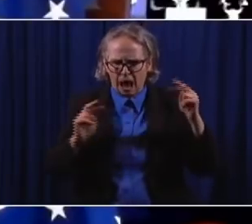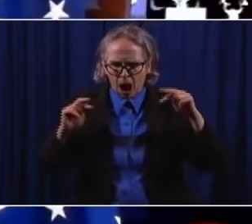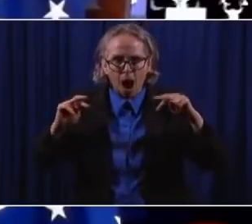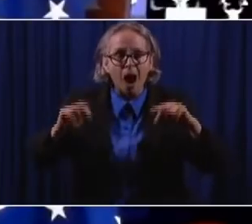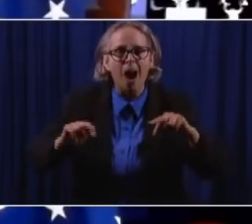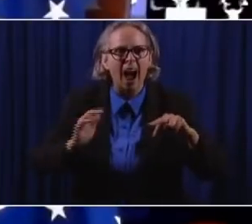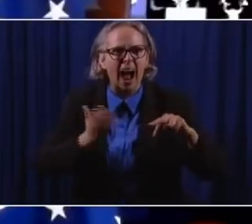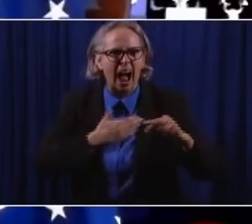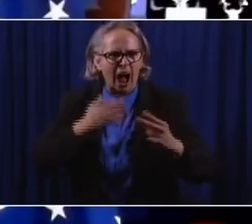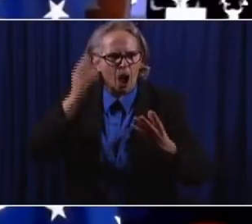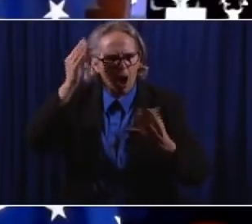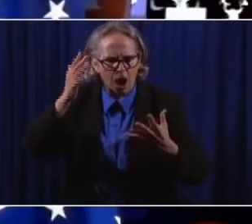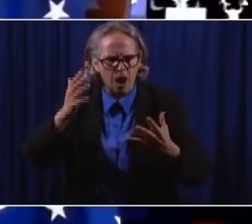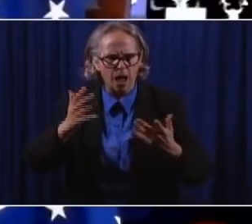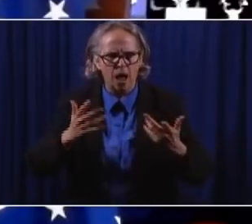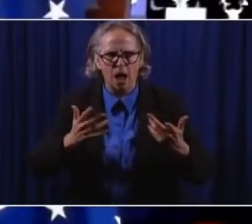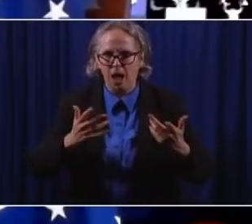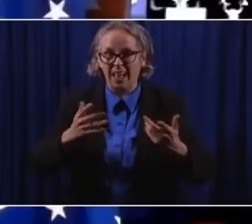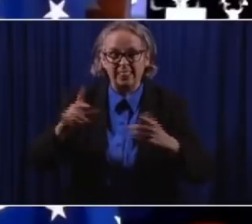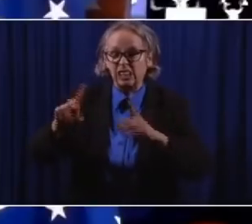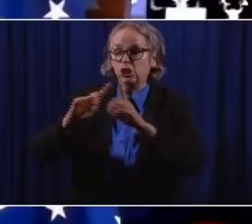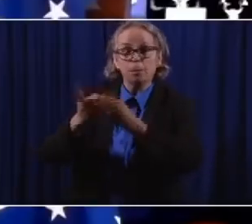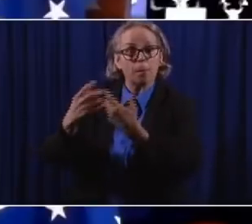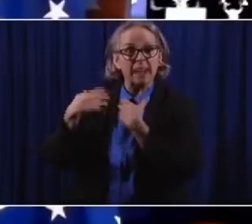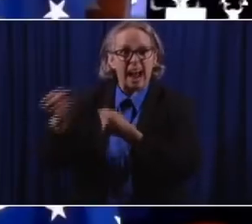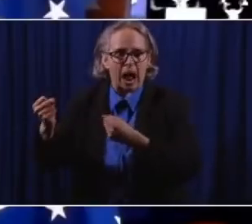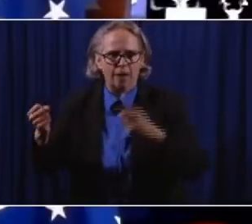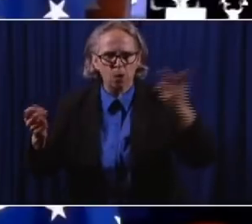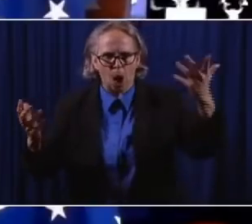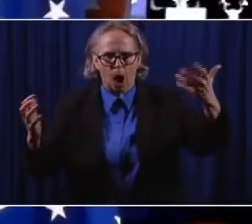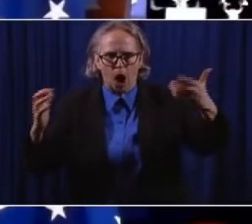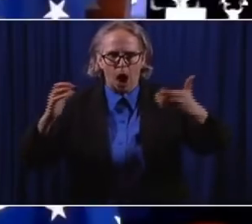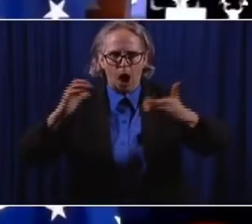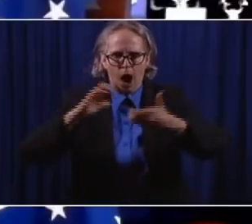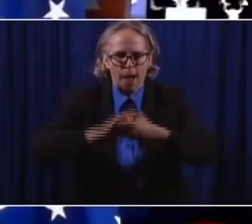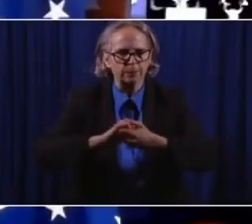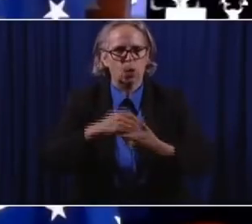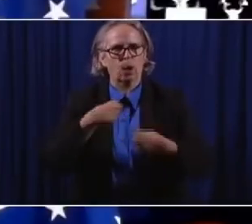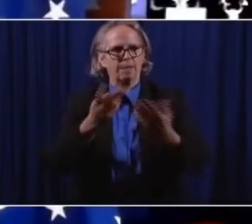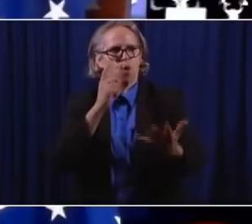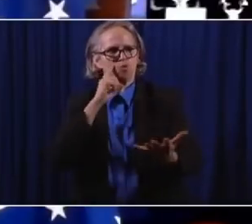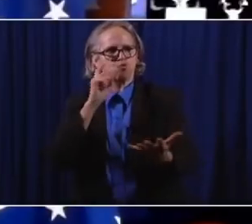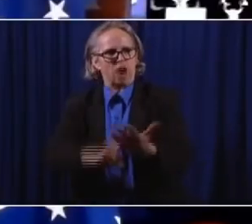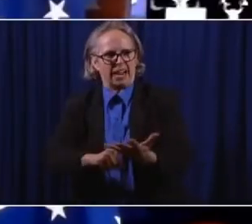with the Government Experience Award for their COVID-19 response.